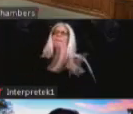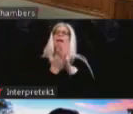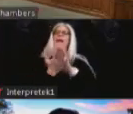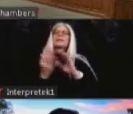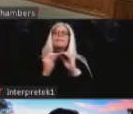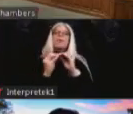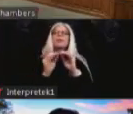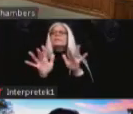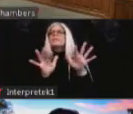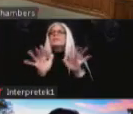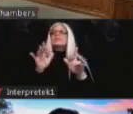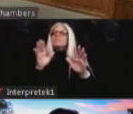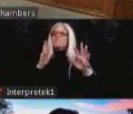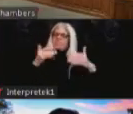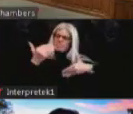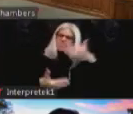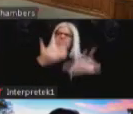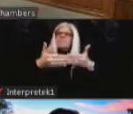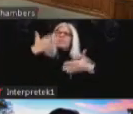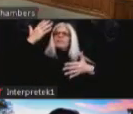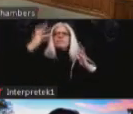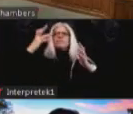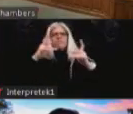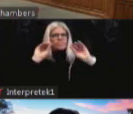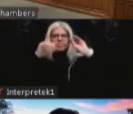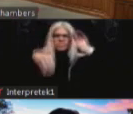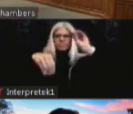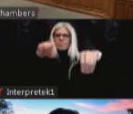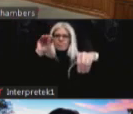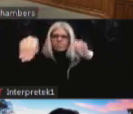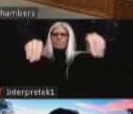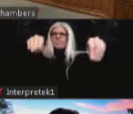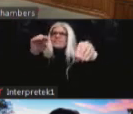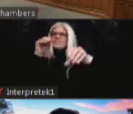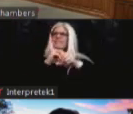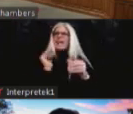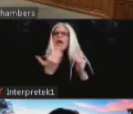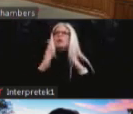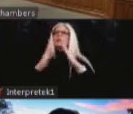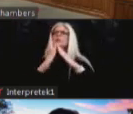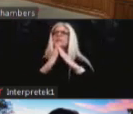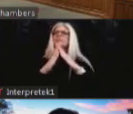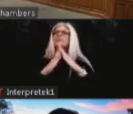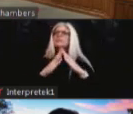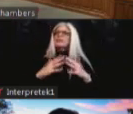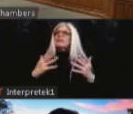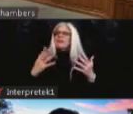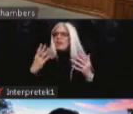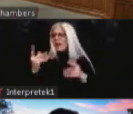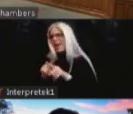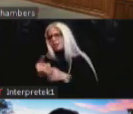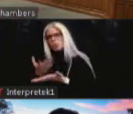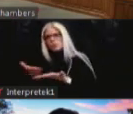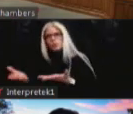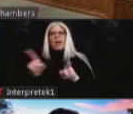facing. And so setting those foundations and now pulling in the community and as a resource and as tools. So